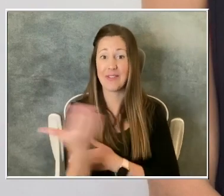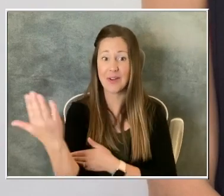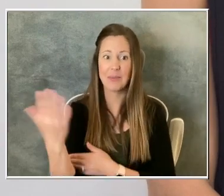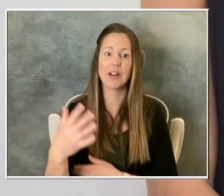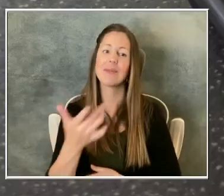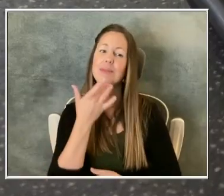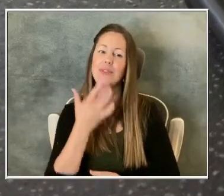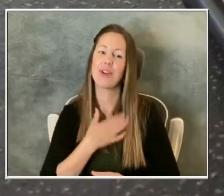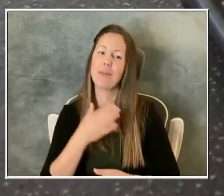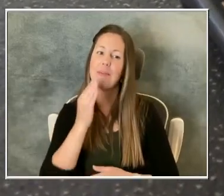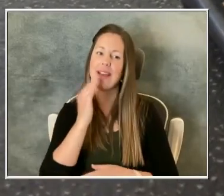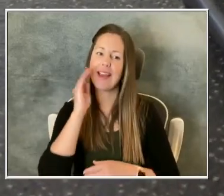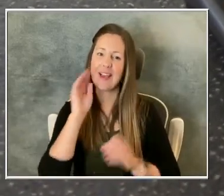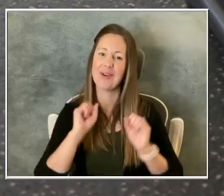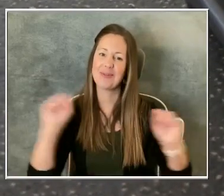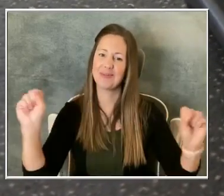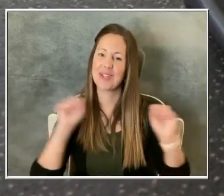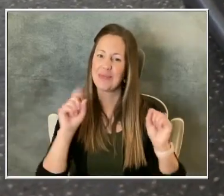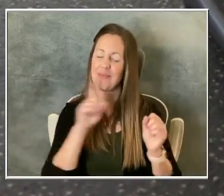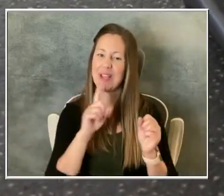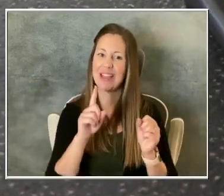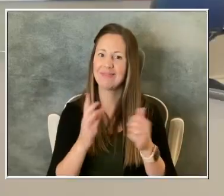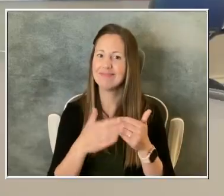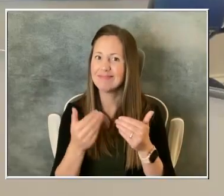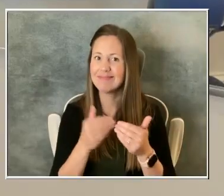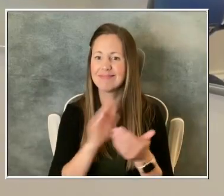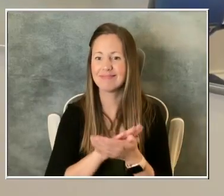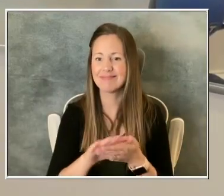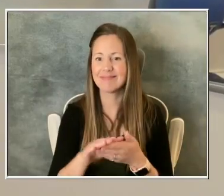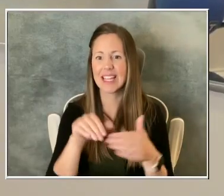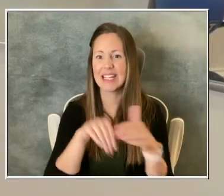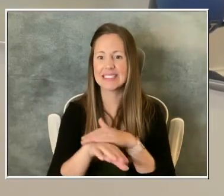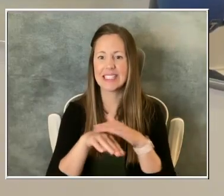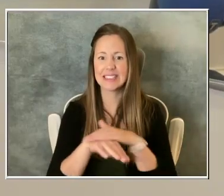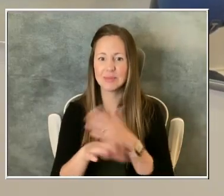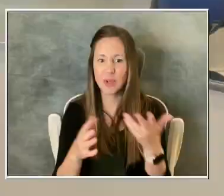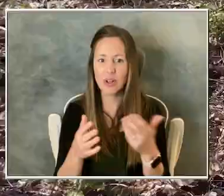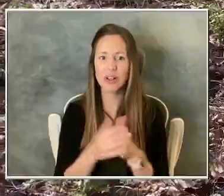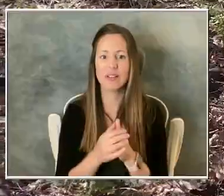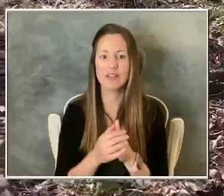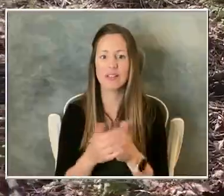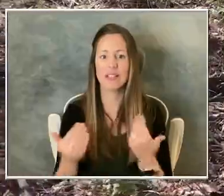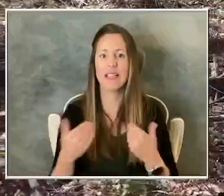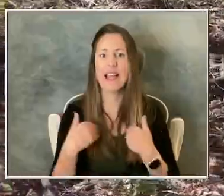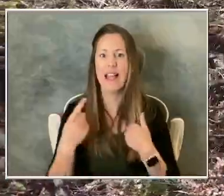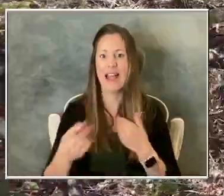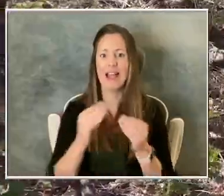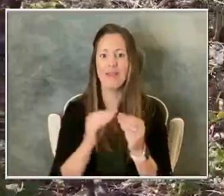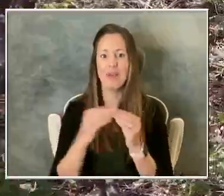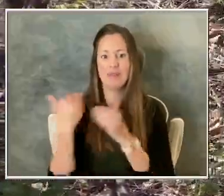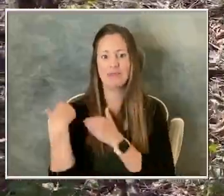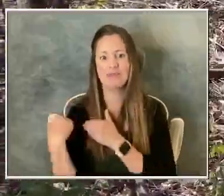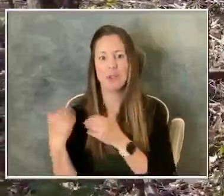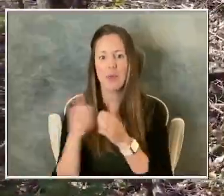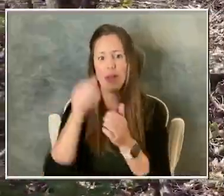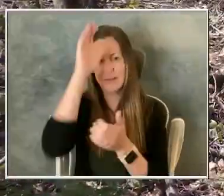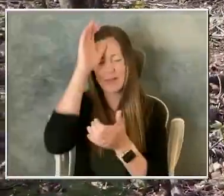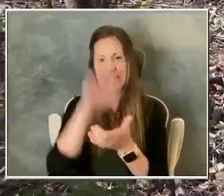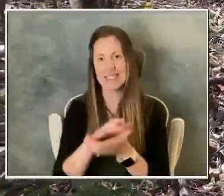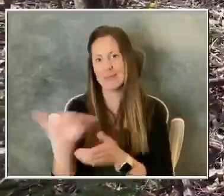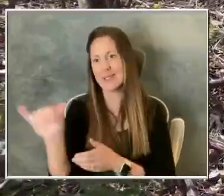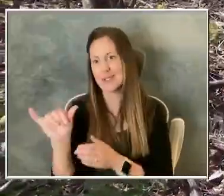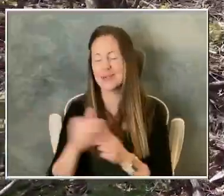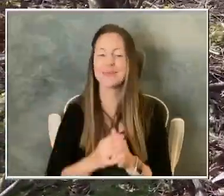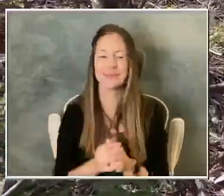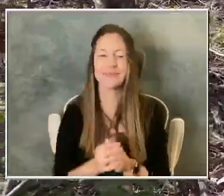it's convenient, it's accessible. I have accountability with my husband. When it comes to talking with their patients